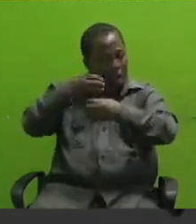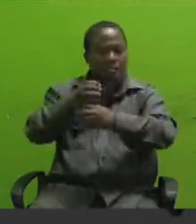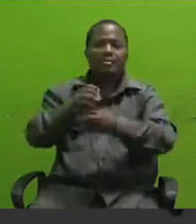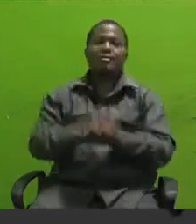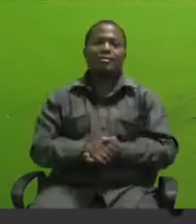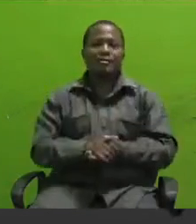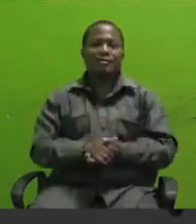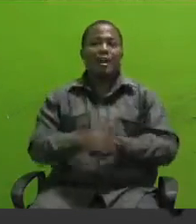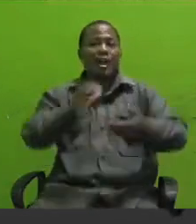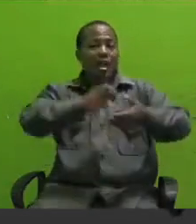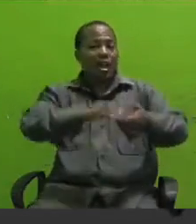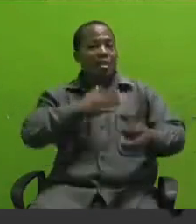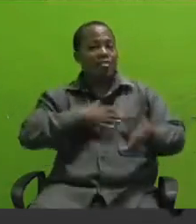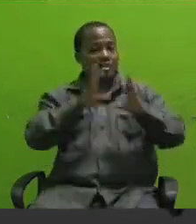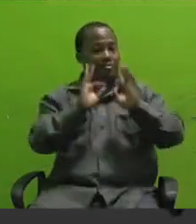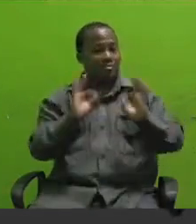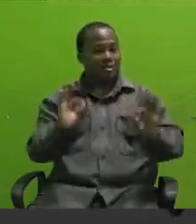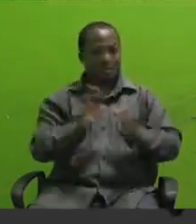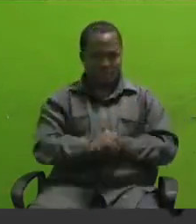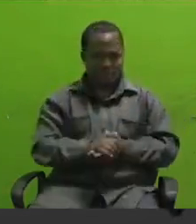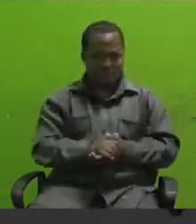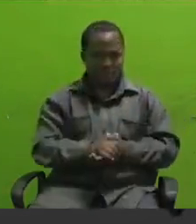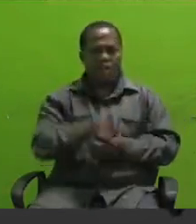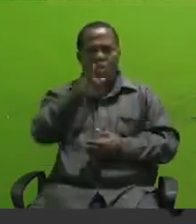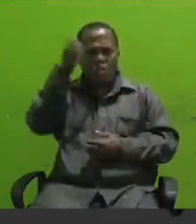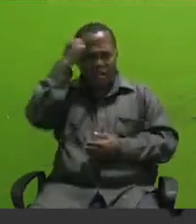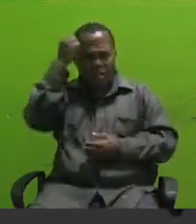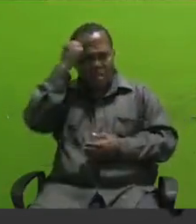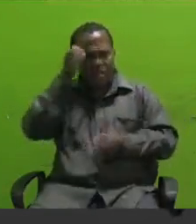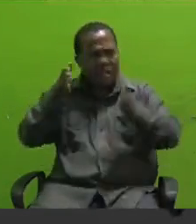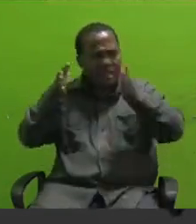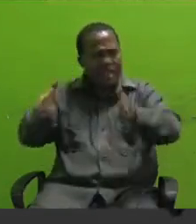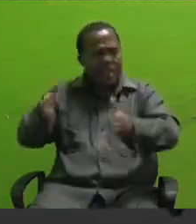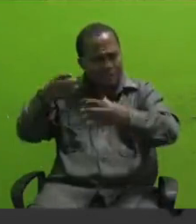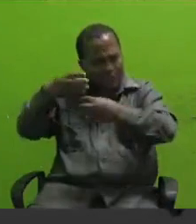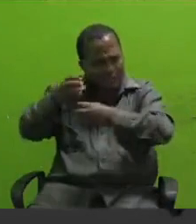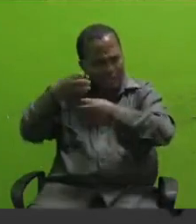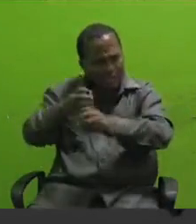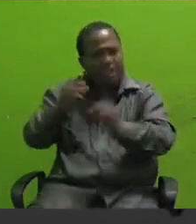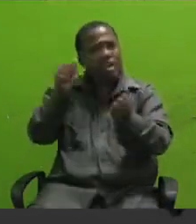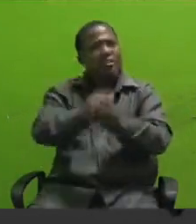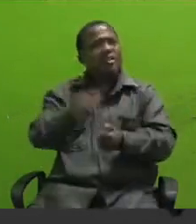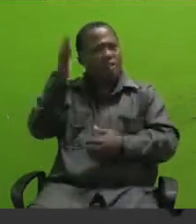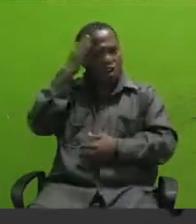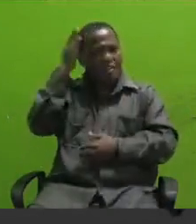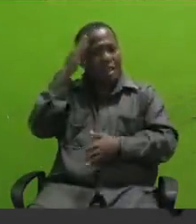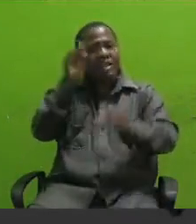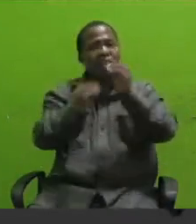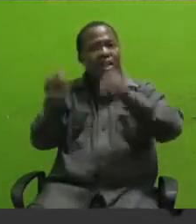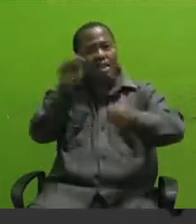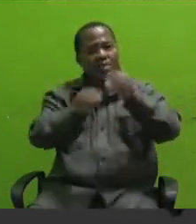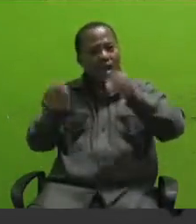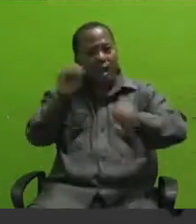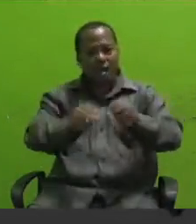Dear friends, do you remember the laboratory rules concerning with the chemicals?